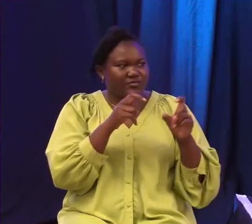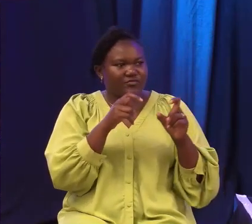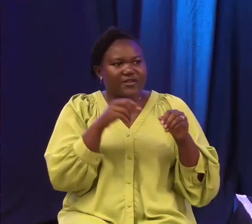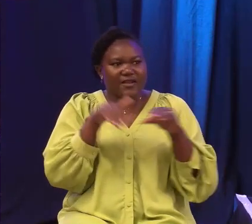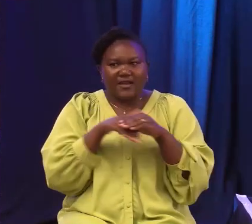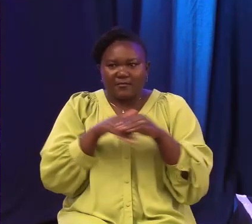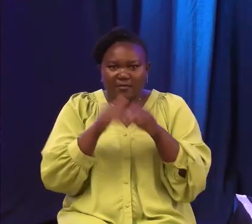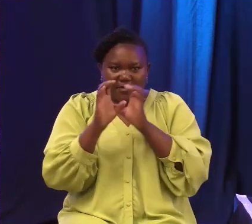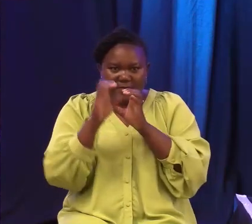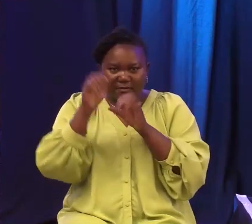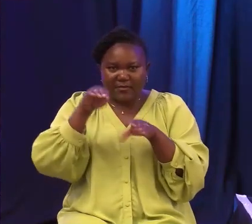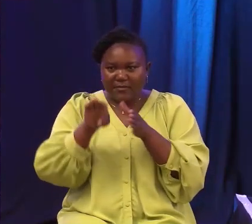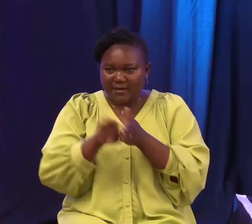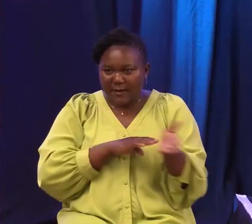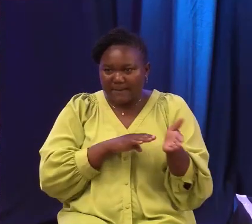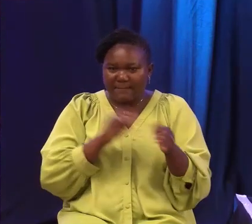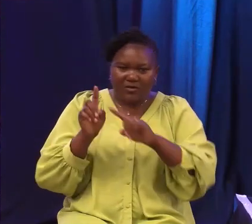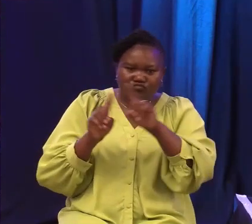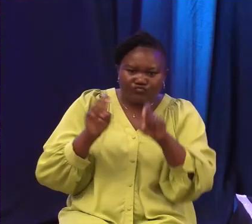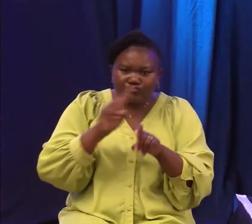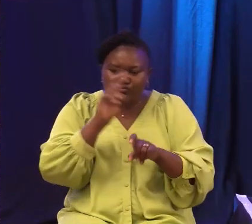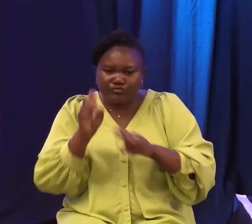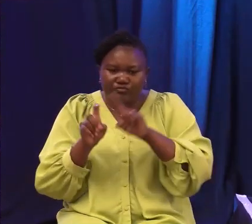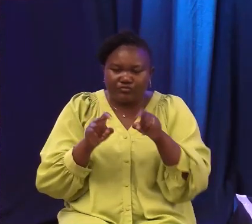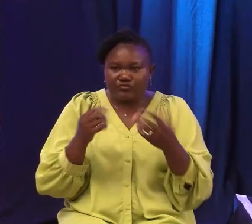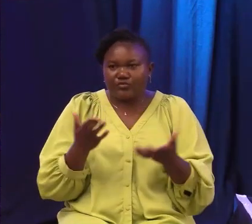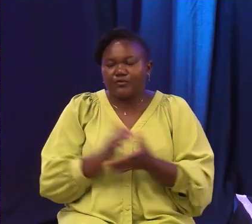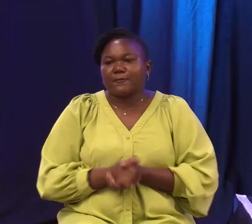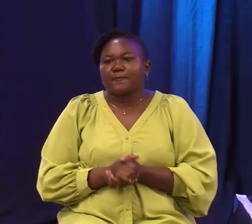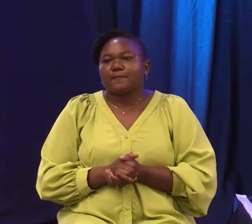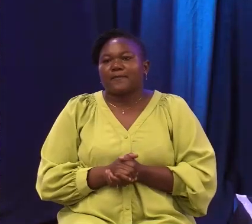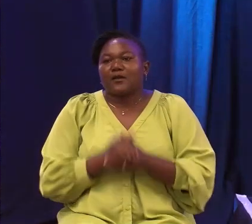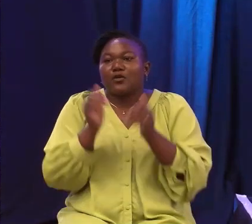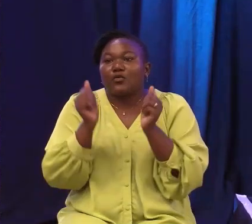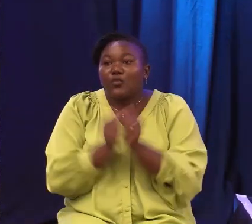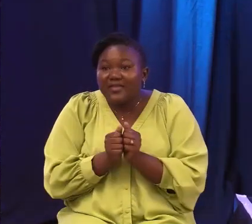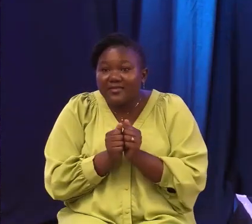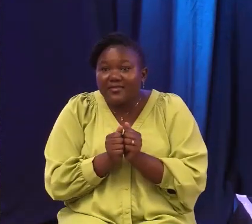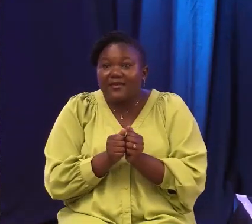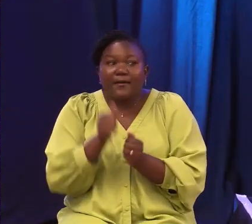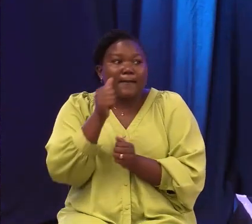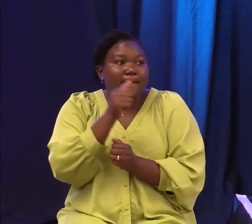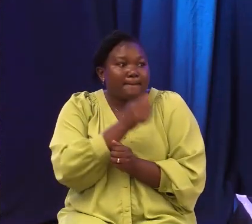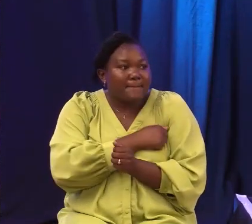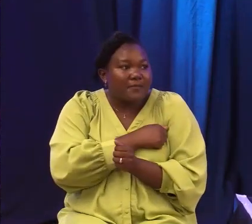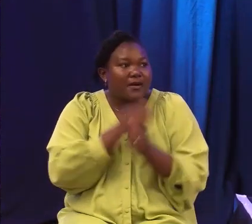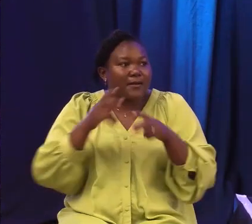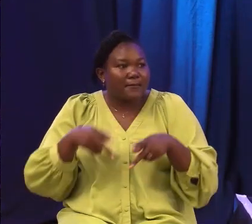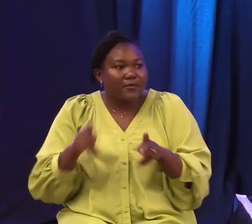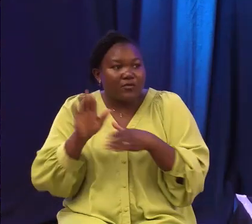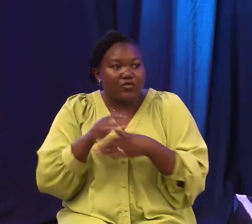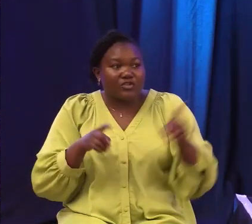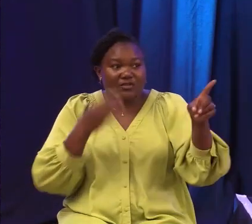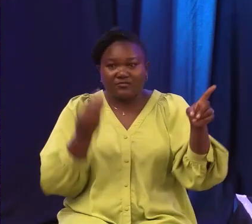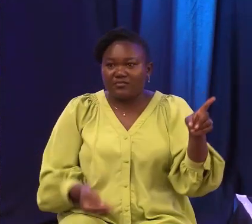of the media that are here, you are welcome to also then ask questions, of course, with Helia's mother's permission, because she's a minor.